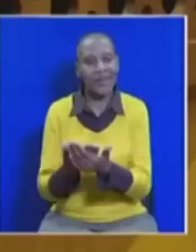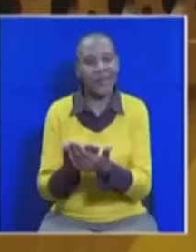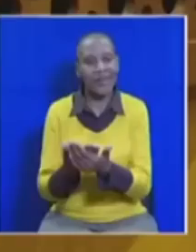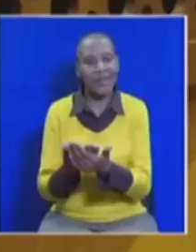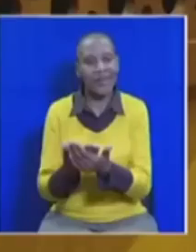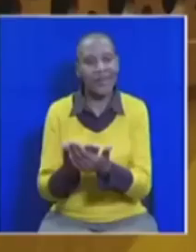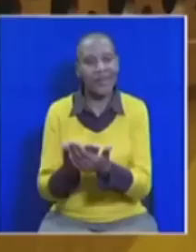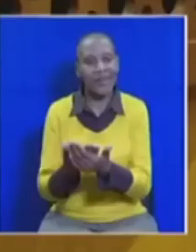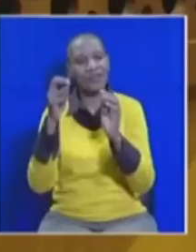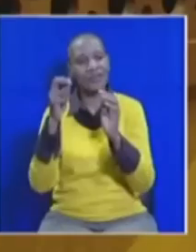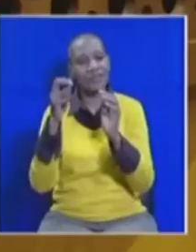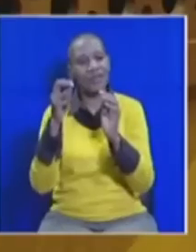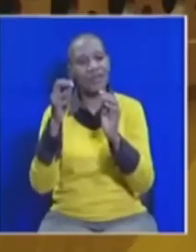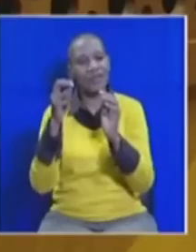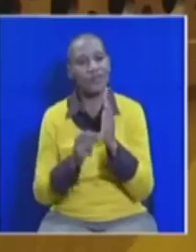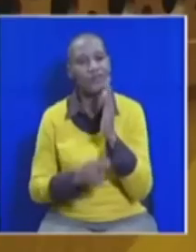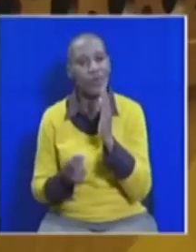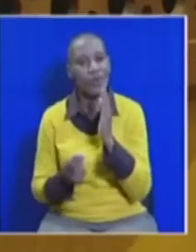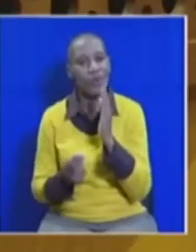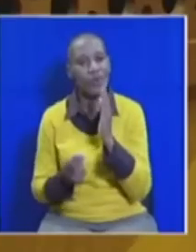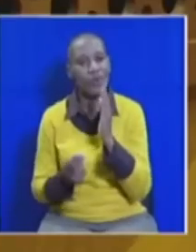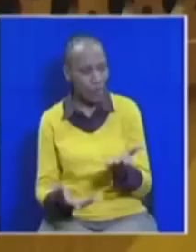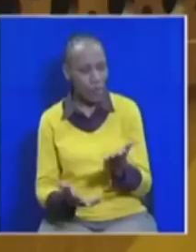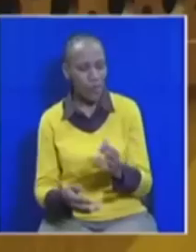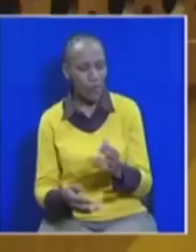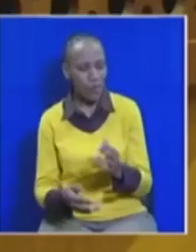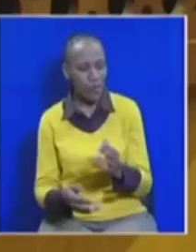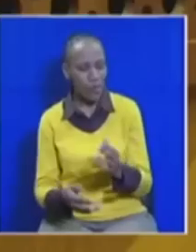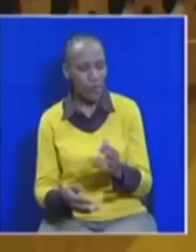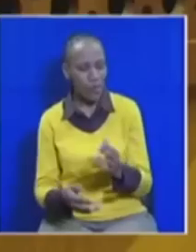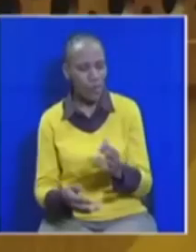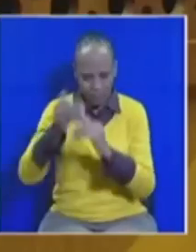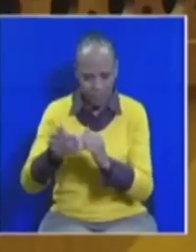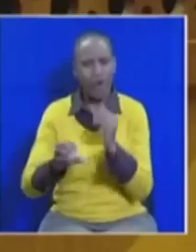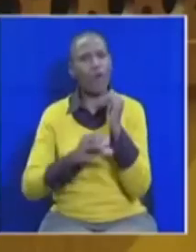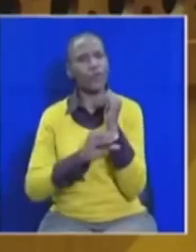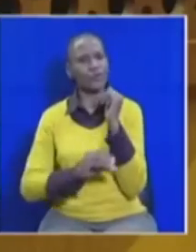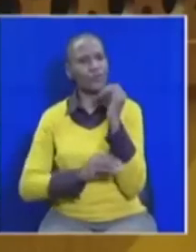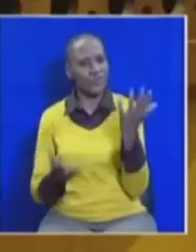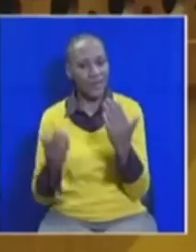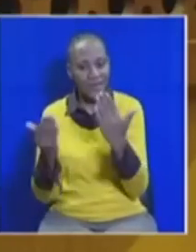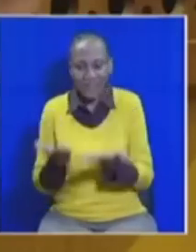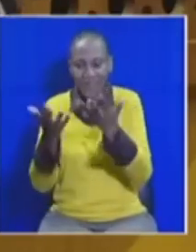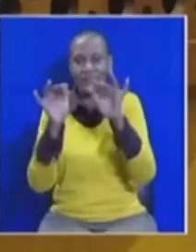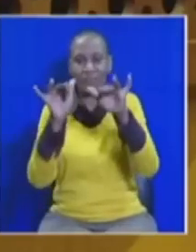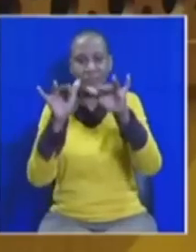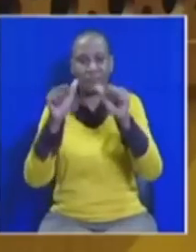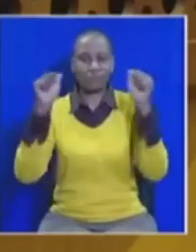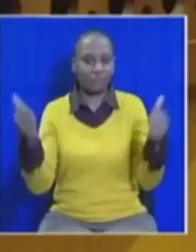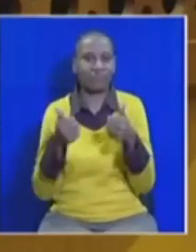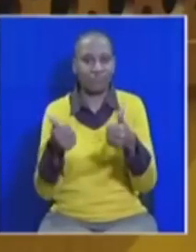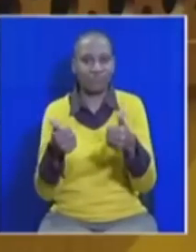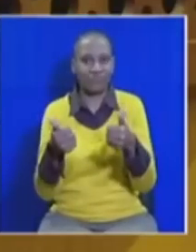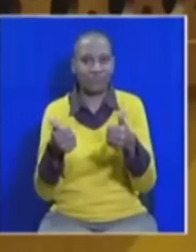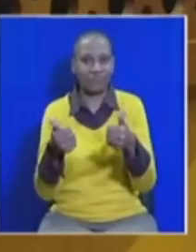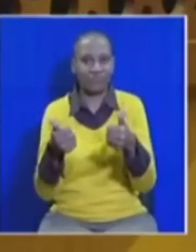law, that takes its oath of office seriously, that defends the Constitution and serves the people. We can